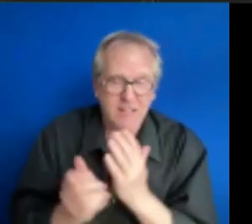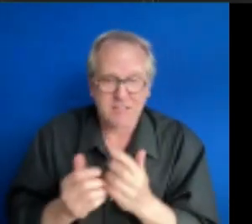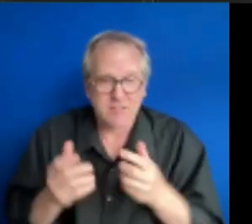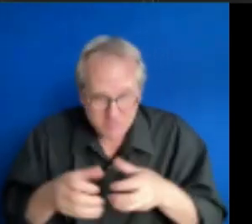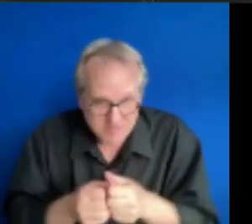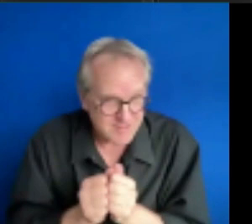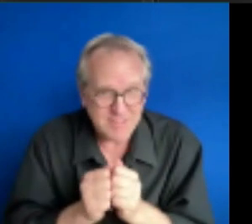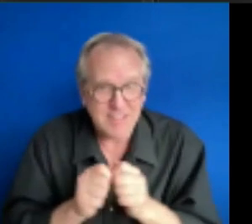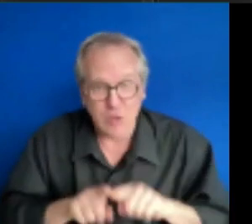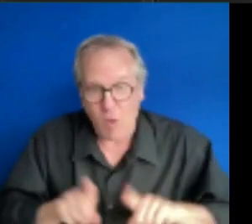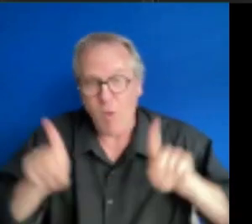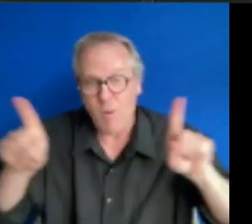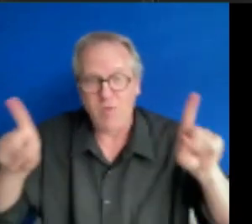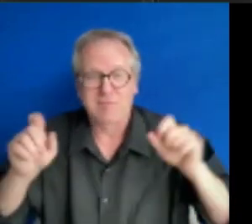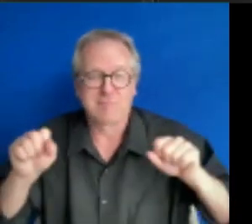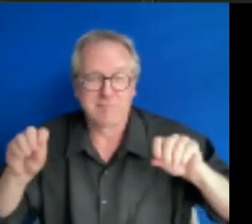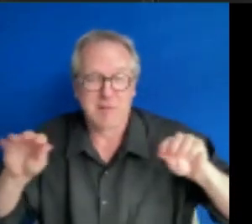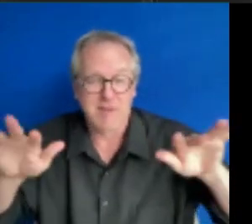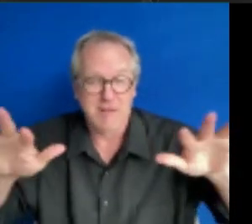world.